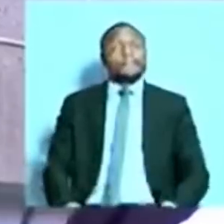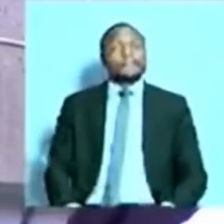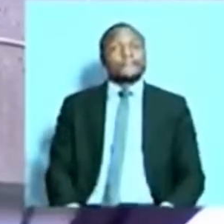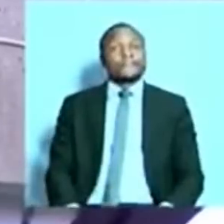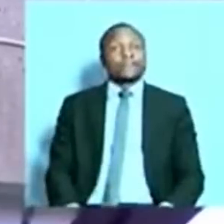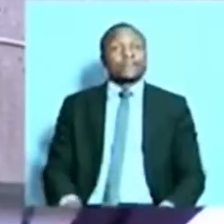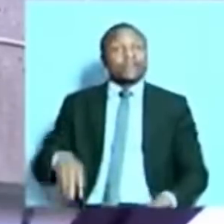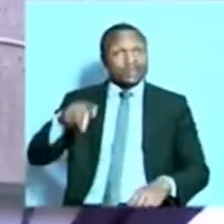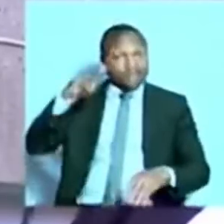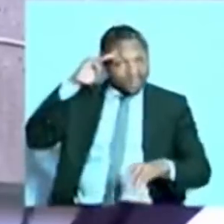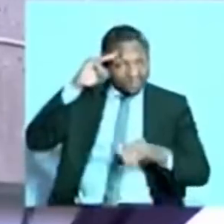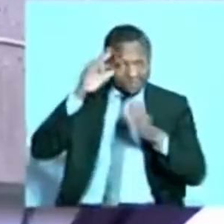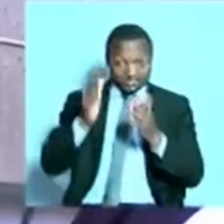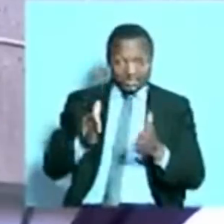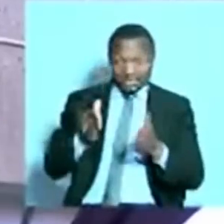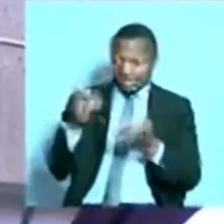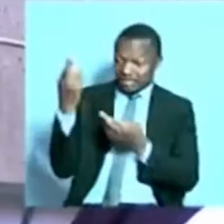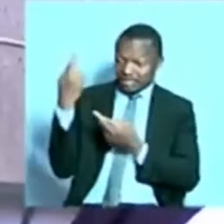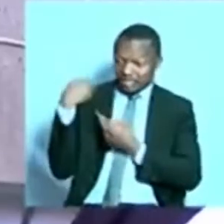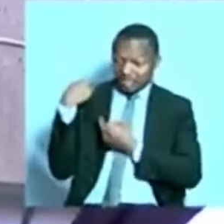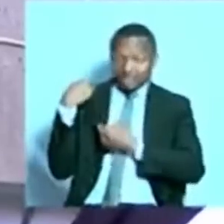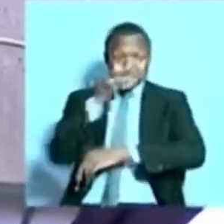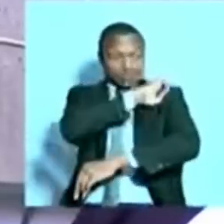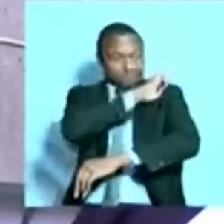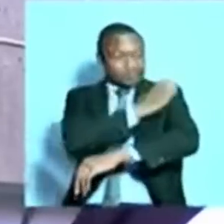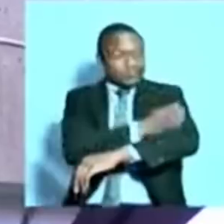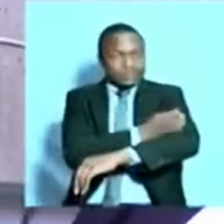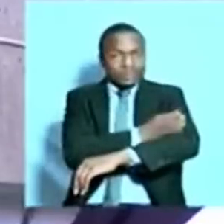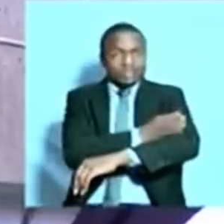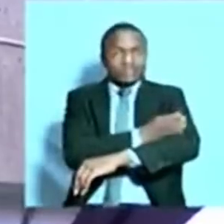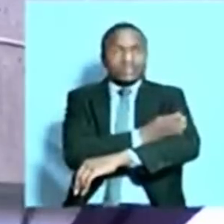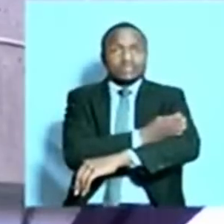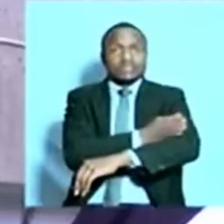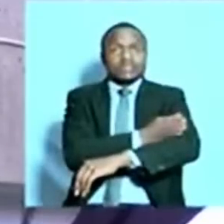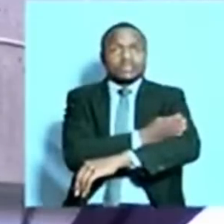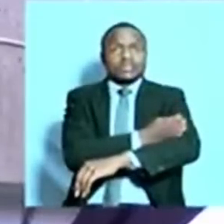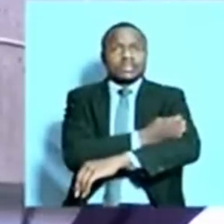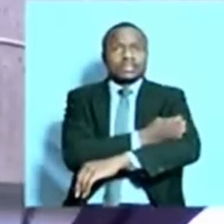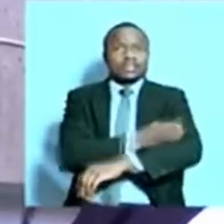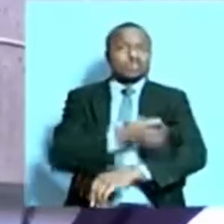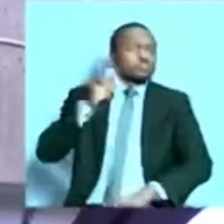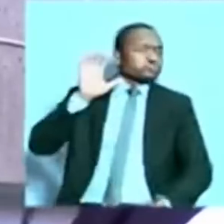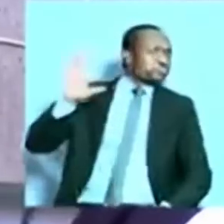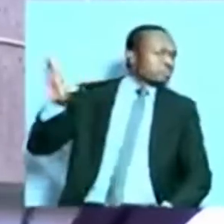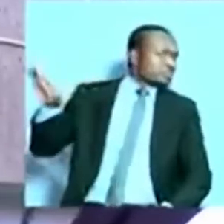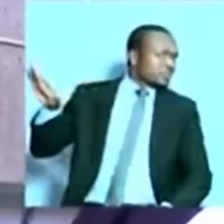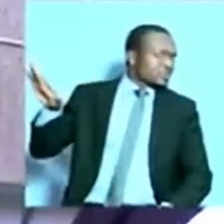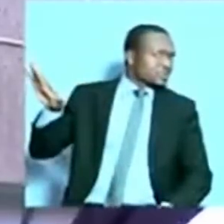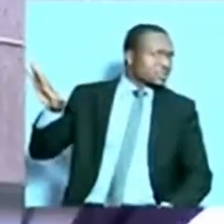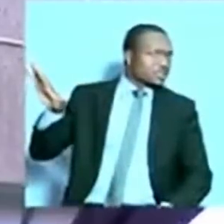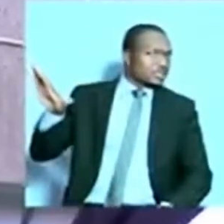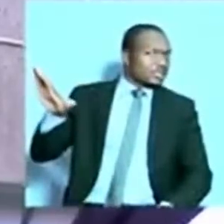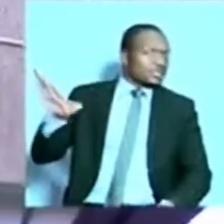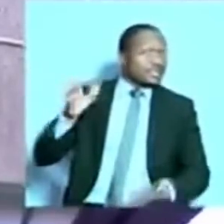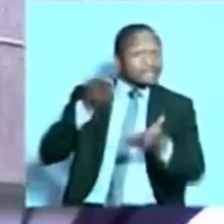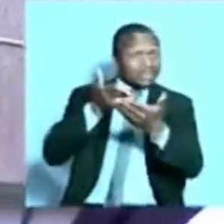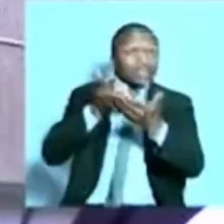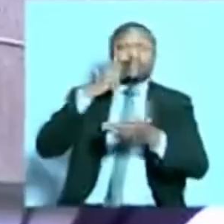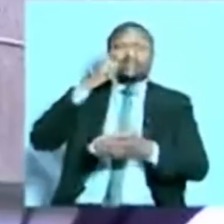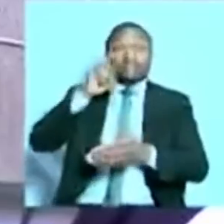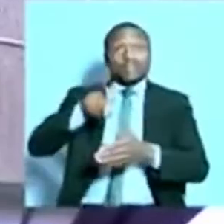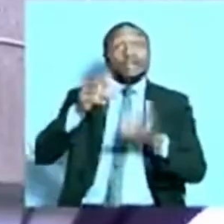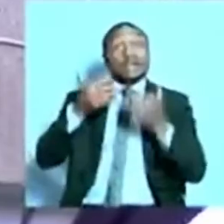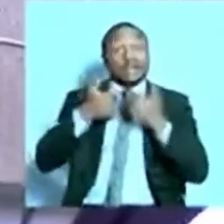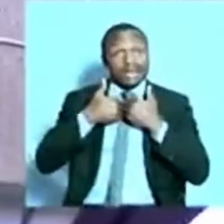the Minister responsible for Energy and ZESCO opted to ignore those directives. I have a